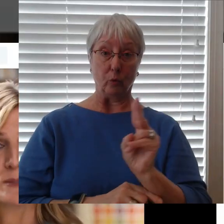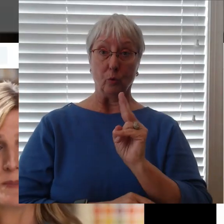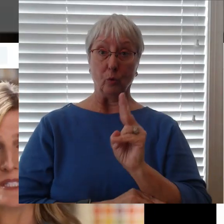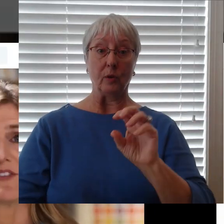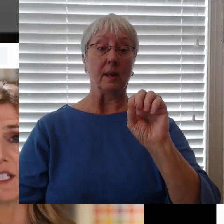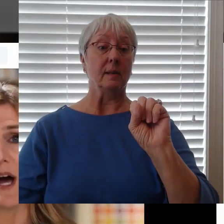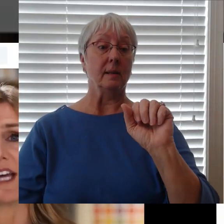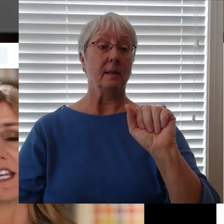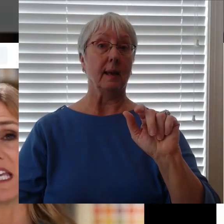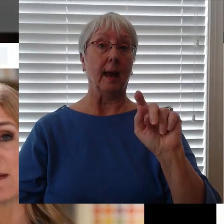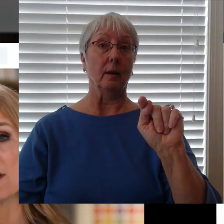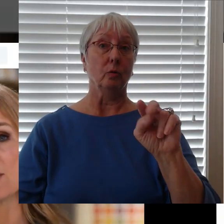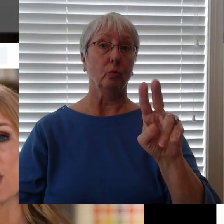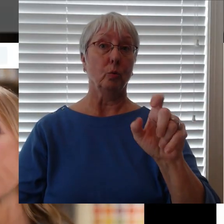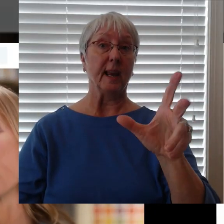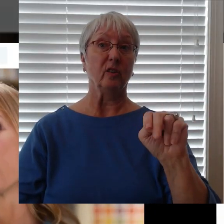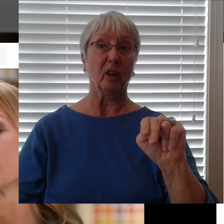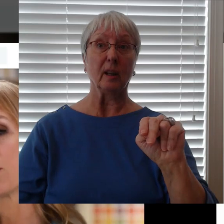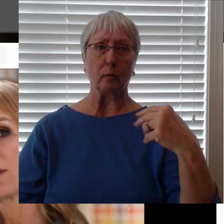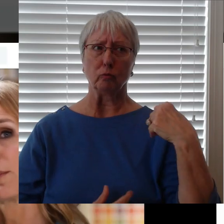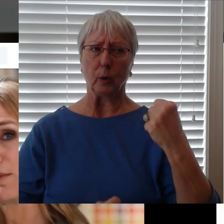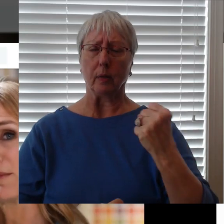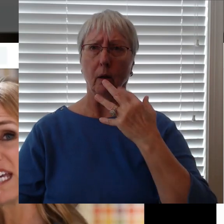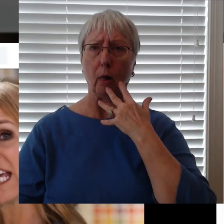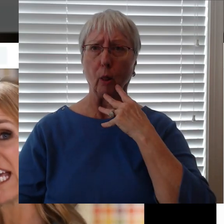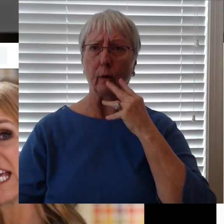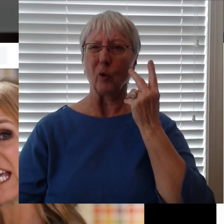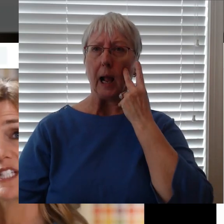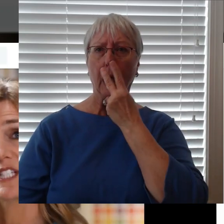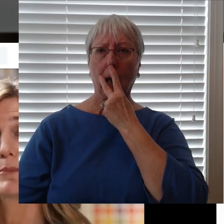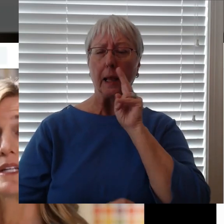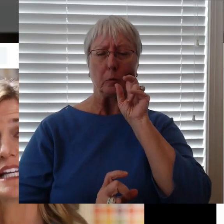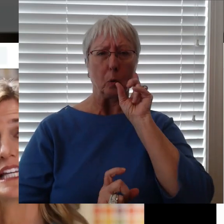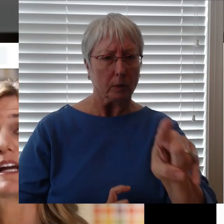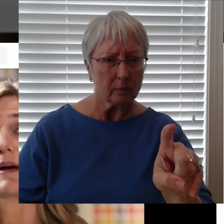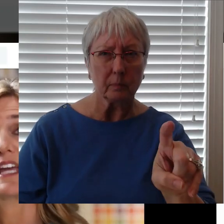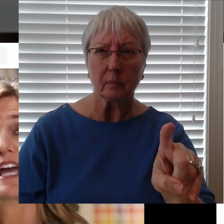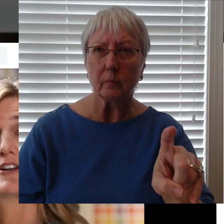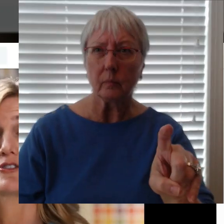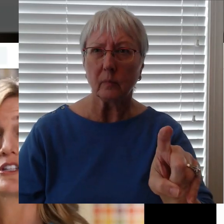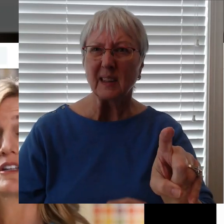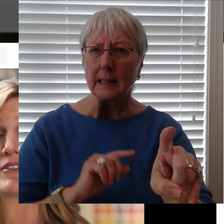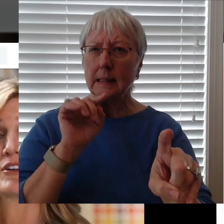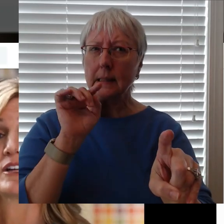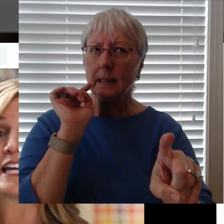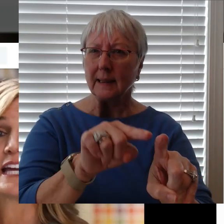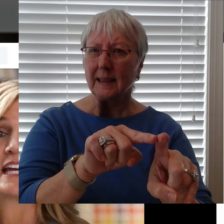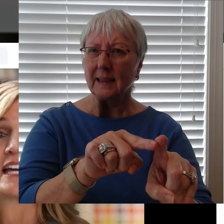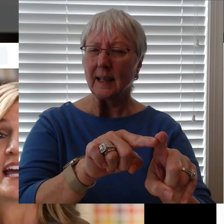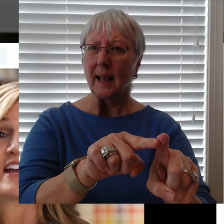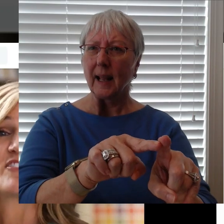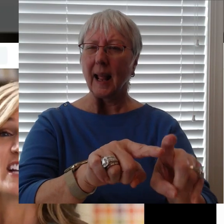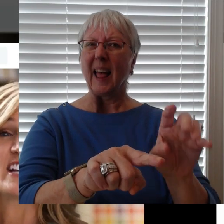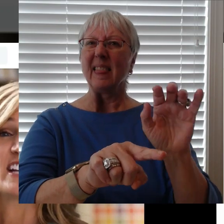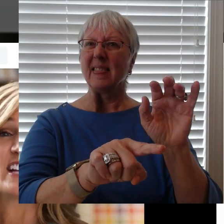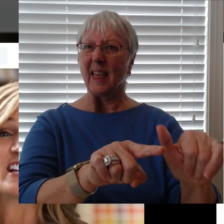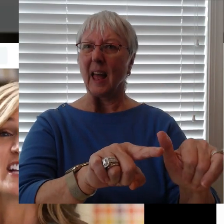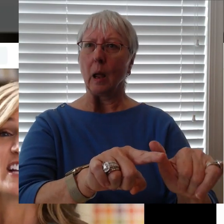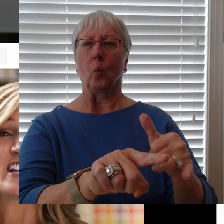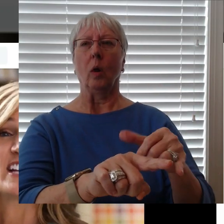to a specific spot in an image or to impart meaning or simply to kick up the energy level and vitality you're